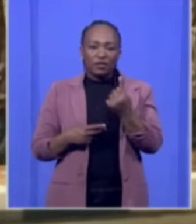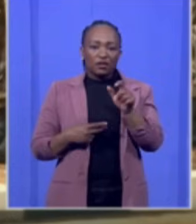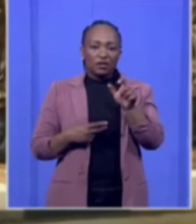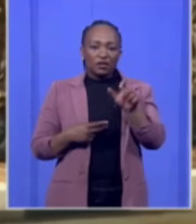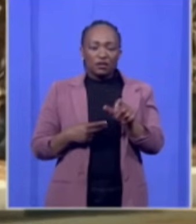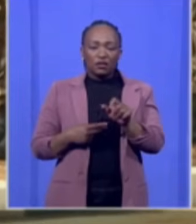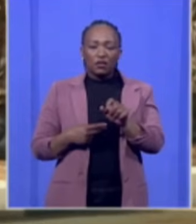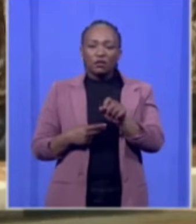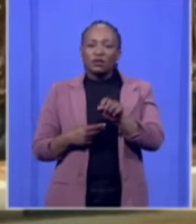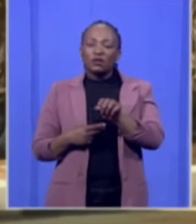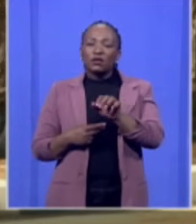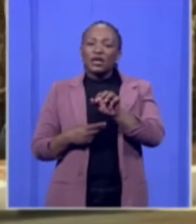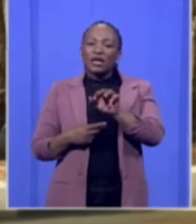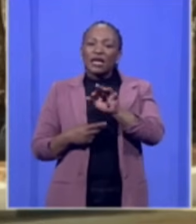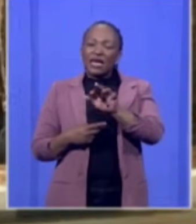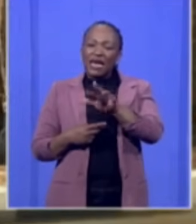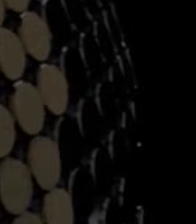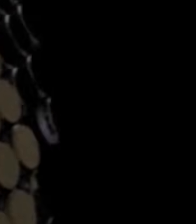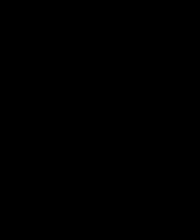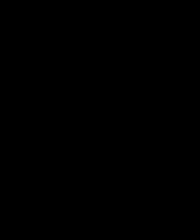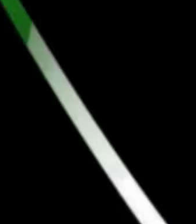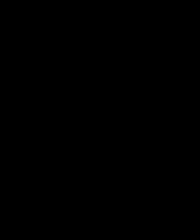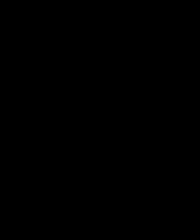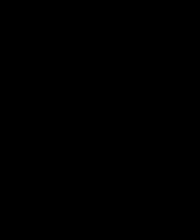in 1973.